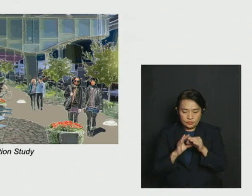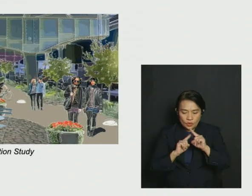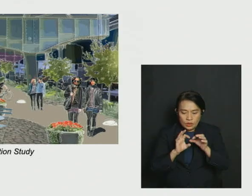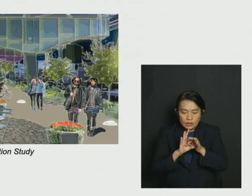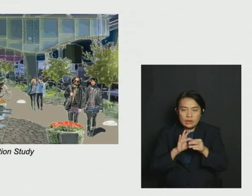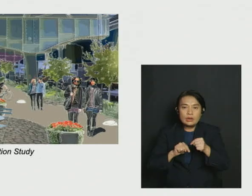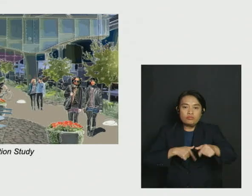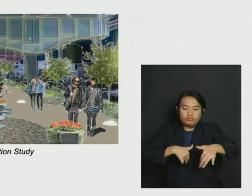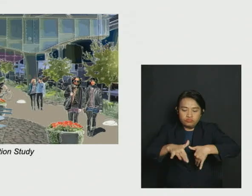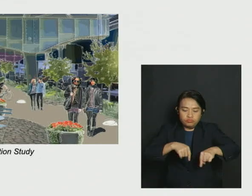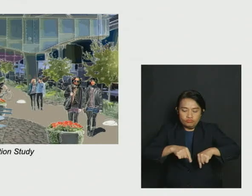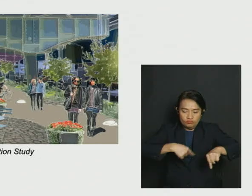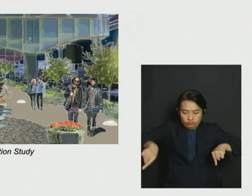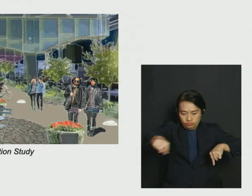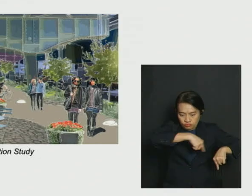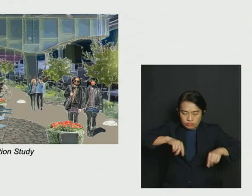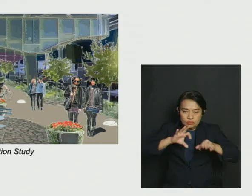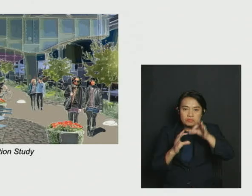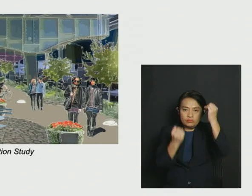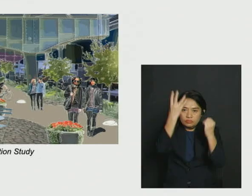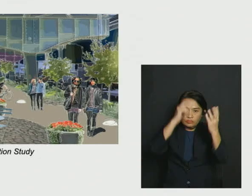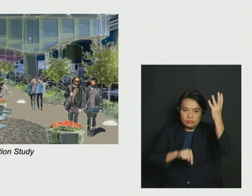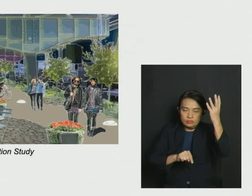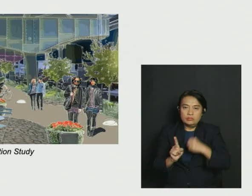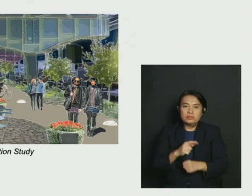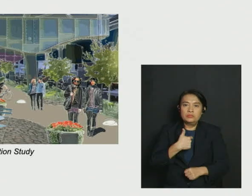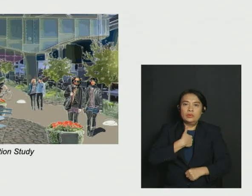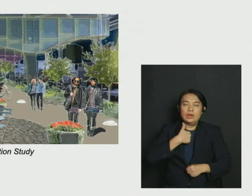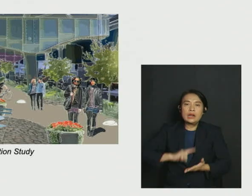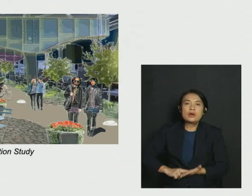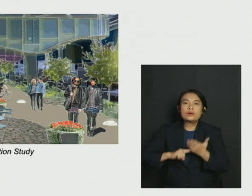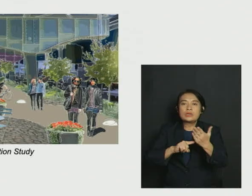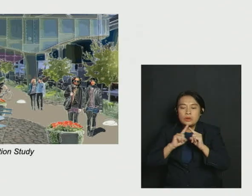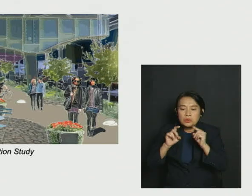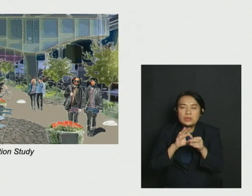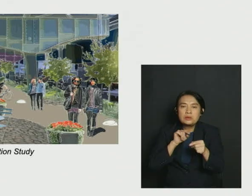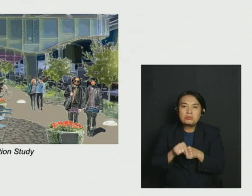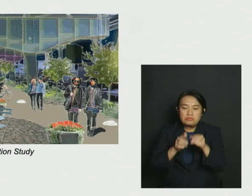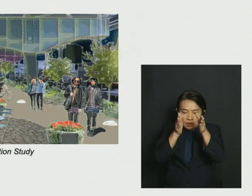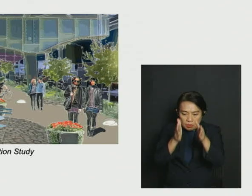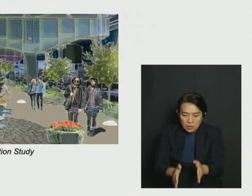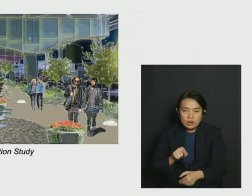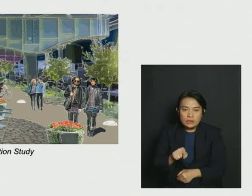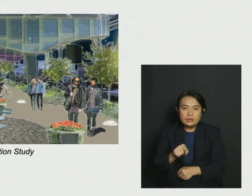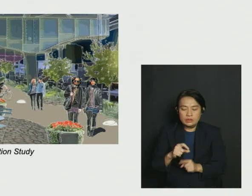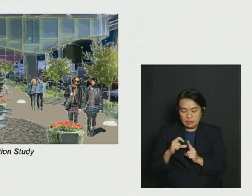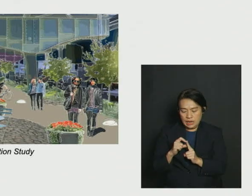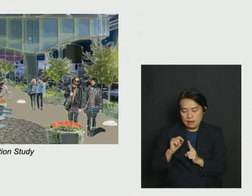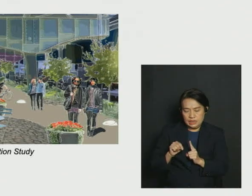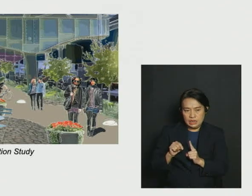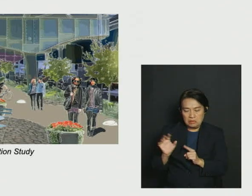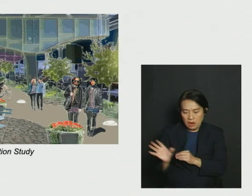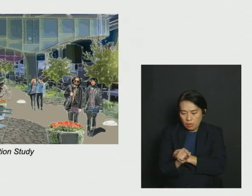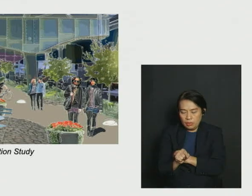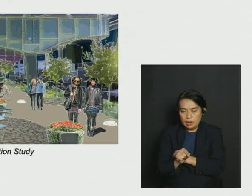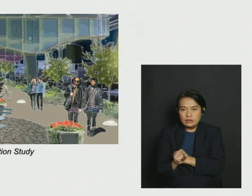not even using the term public realm, because it's a term that I think a lot of architects and planners understand, but not